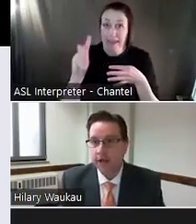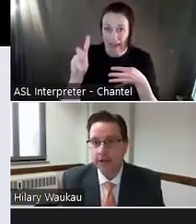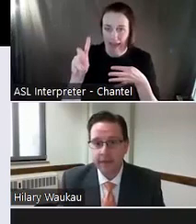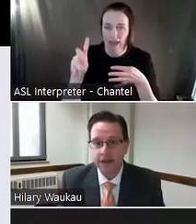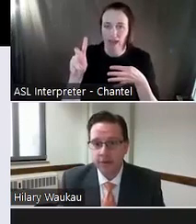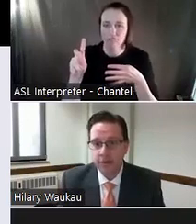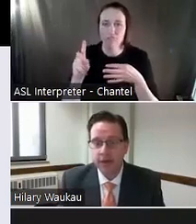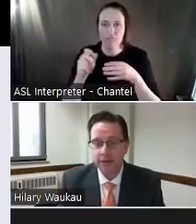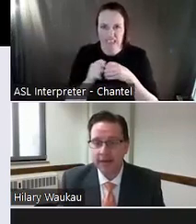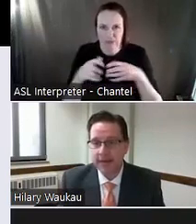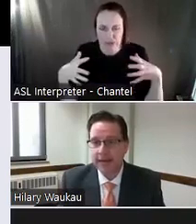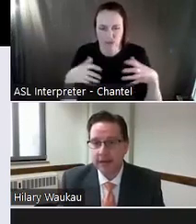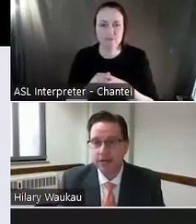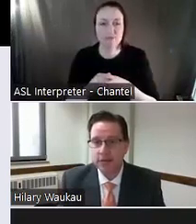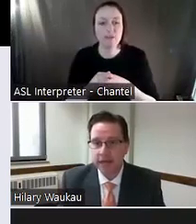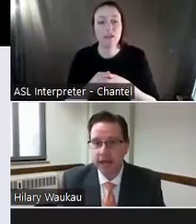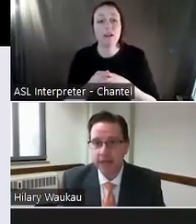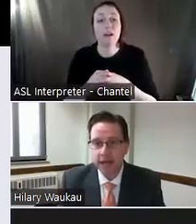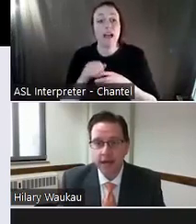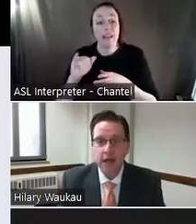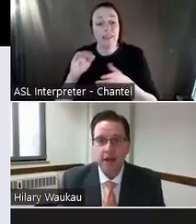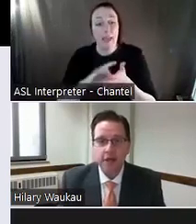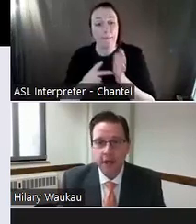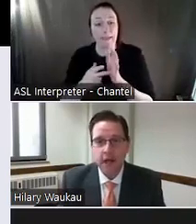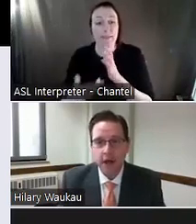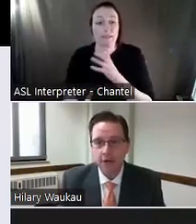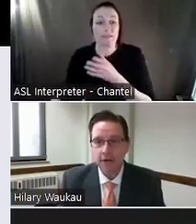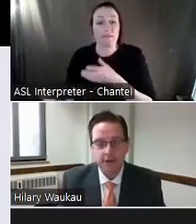approximately under expansion, we'd be covering 90,000 Wisconsinite,